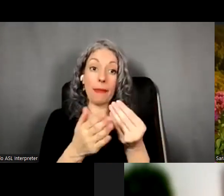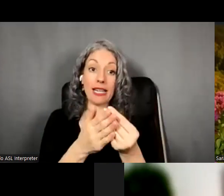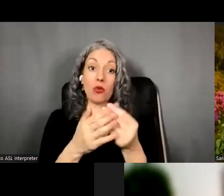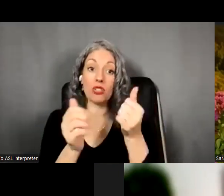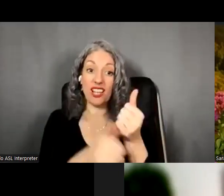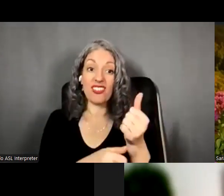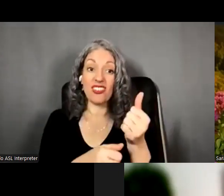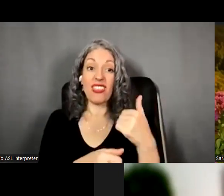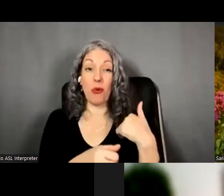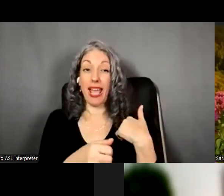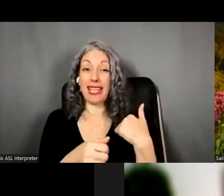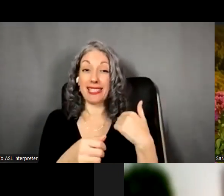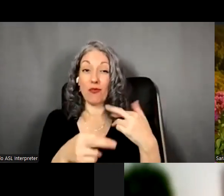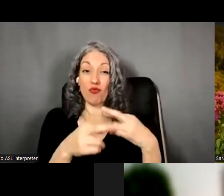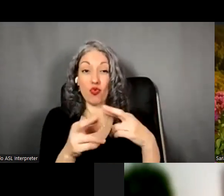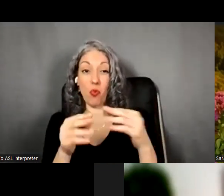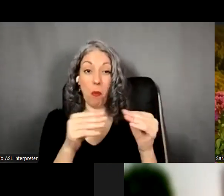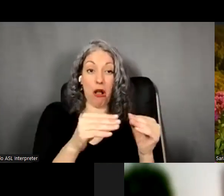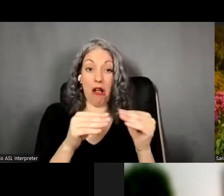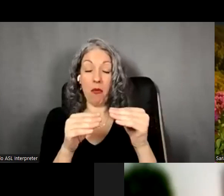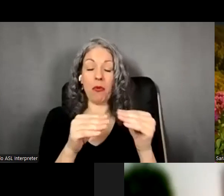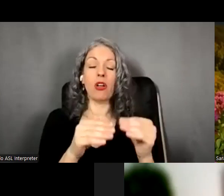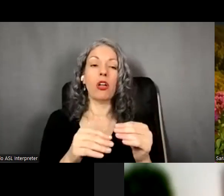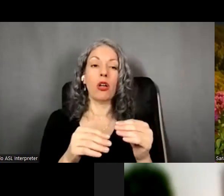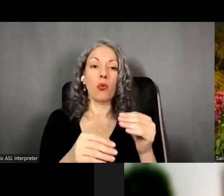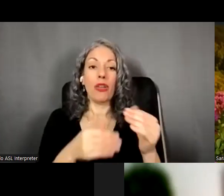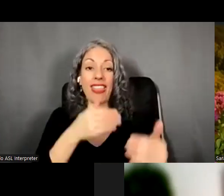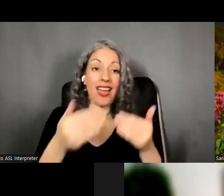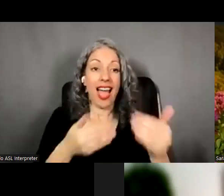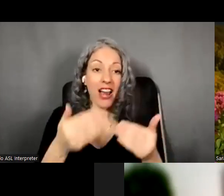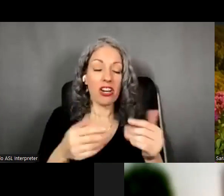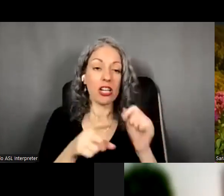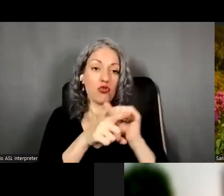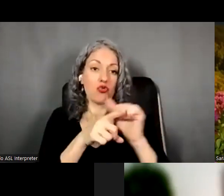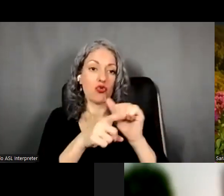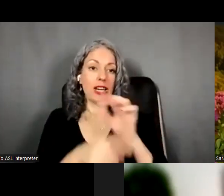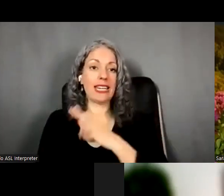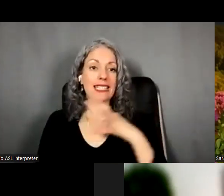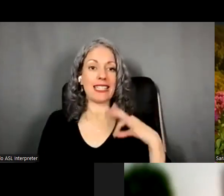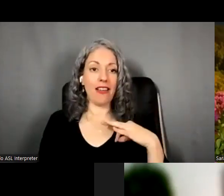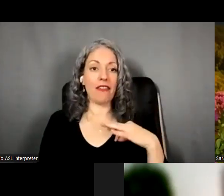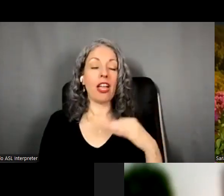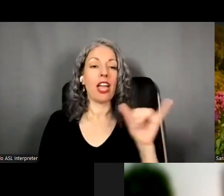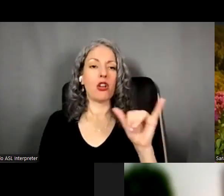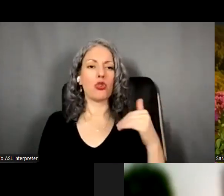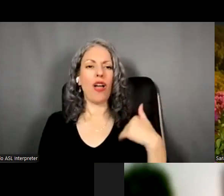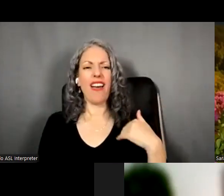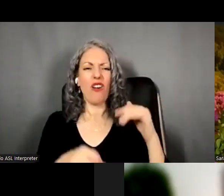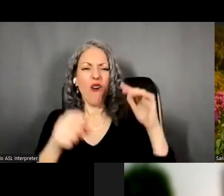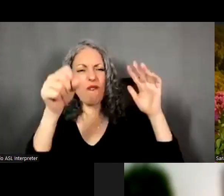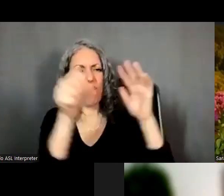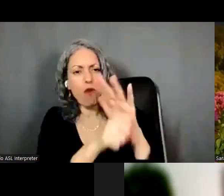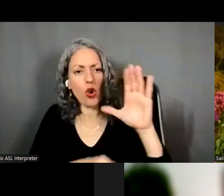some cushion between hiring and onboarding and training staff and having a full caseload, because once you become